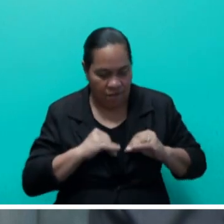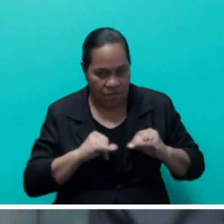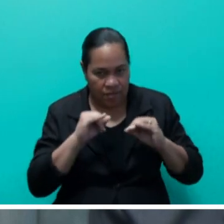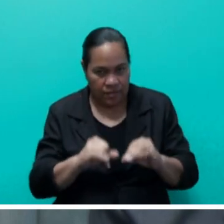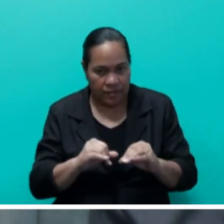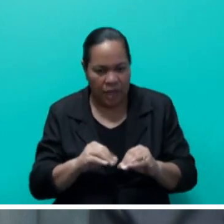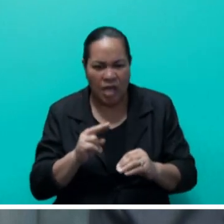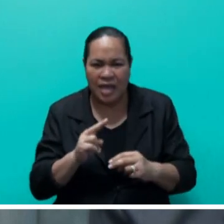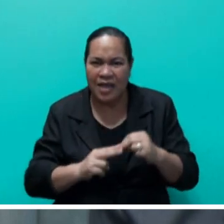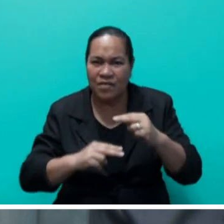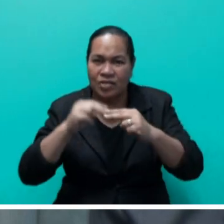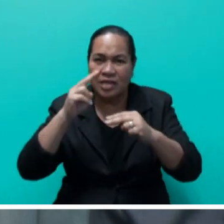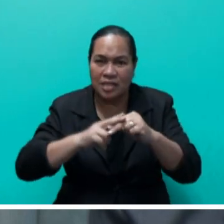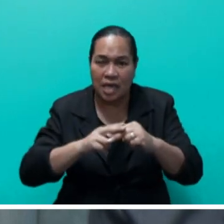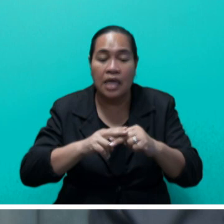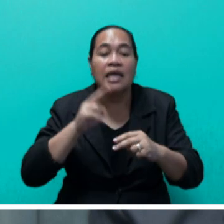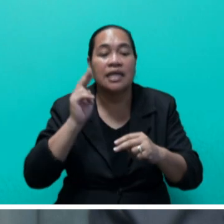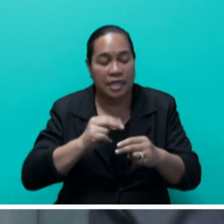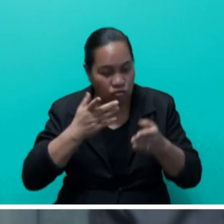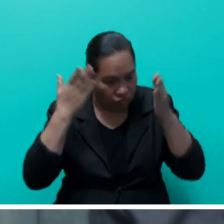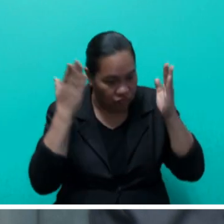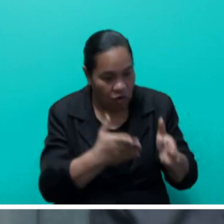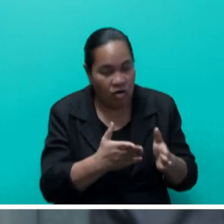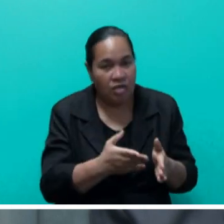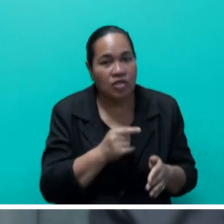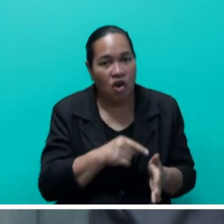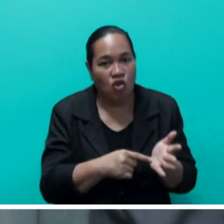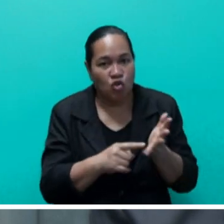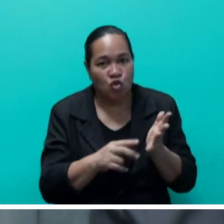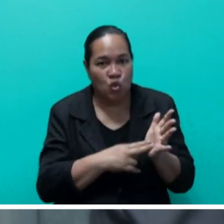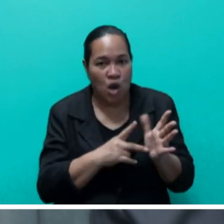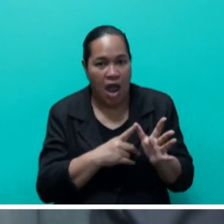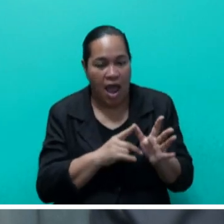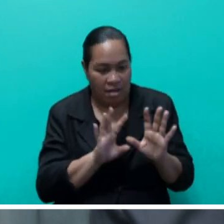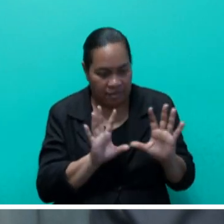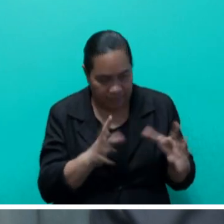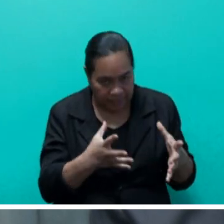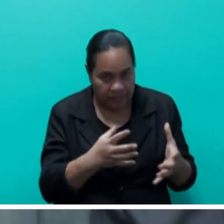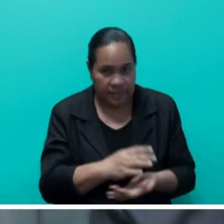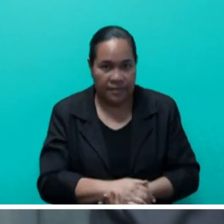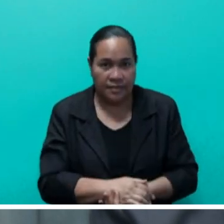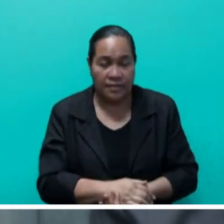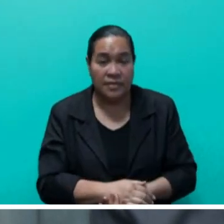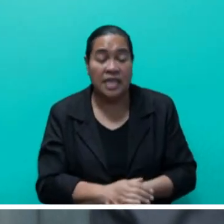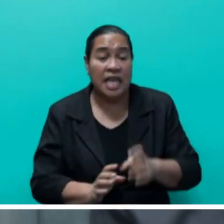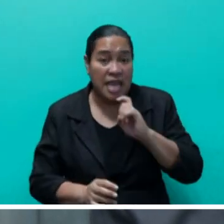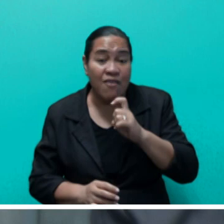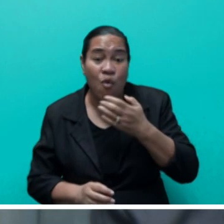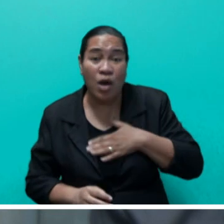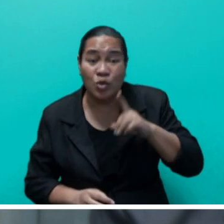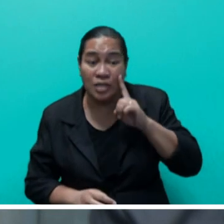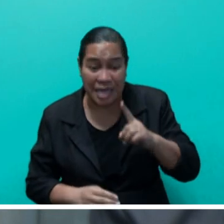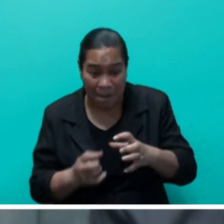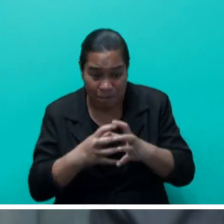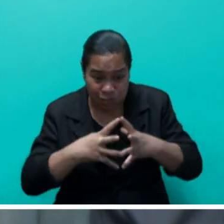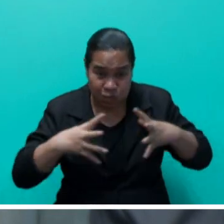infrastructure that needs to be direct to the tuna sector. If we are to see drastic increase in our volume of